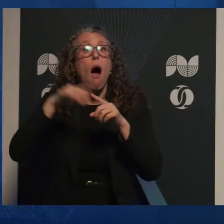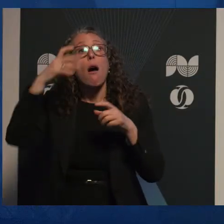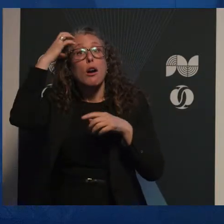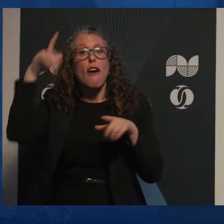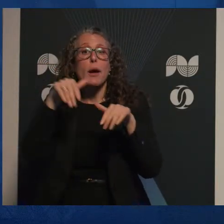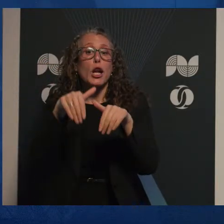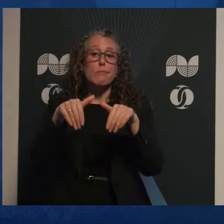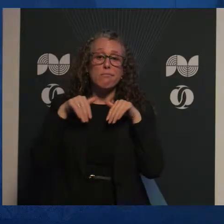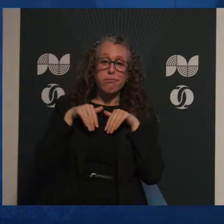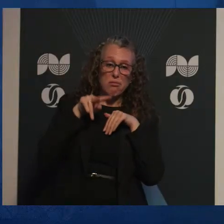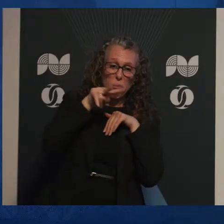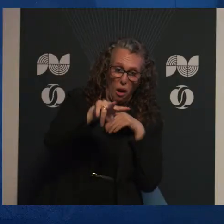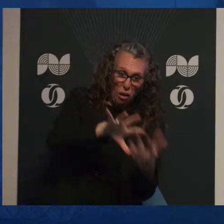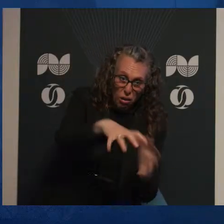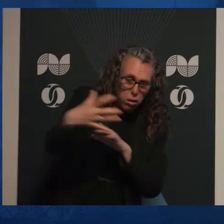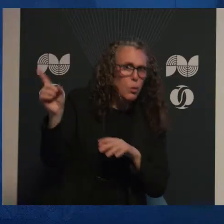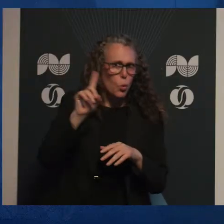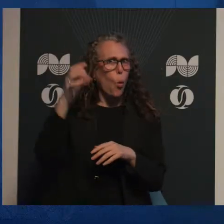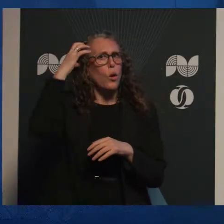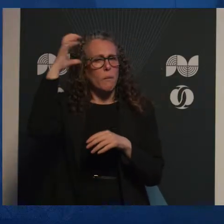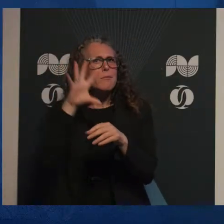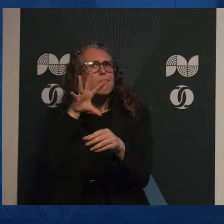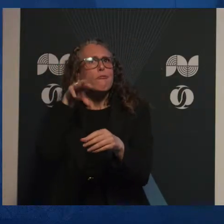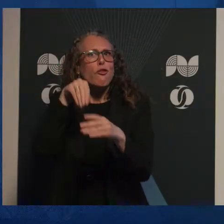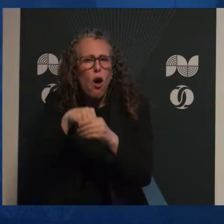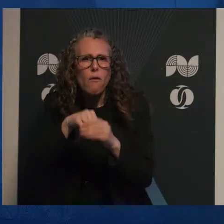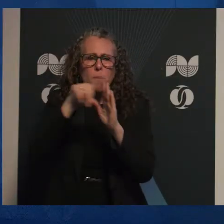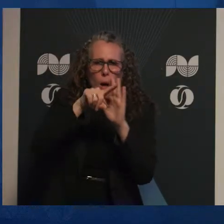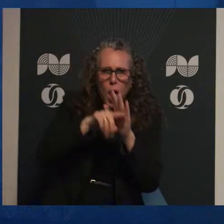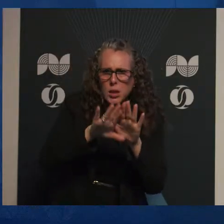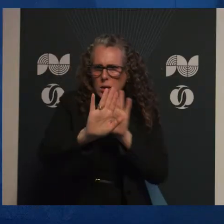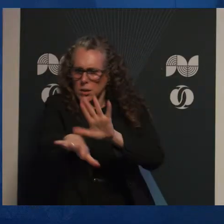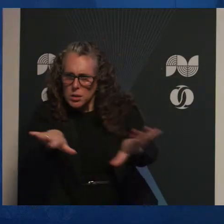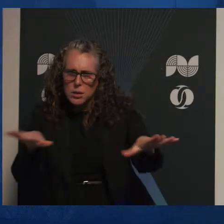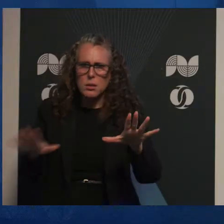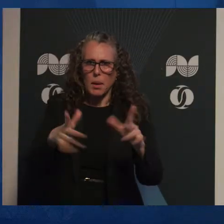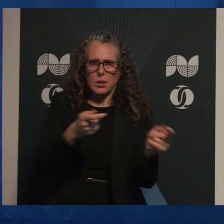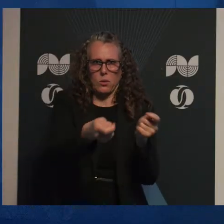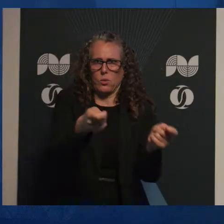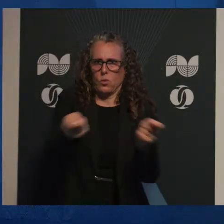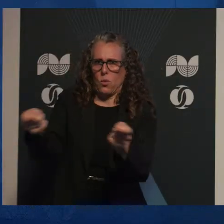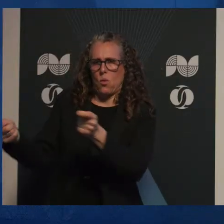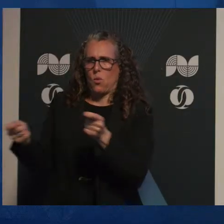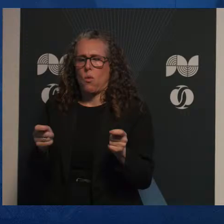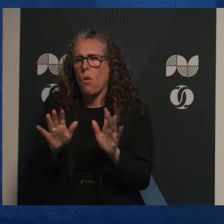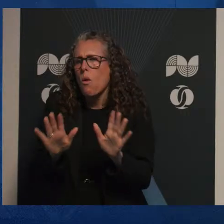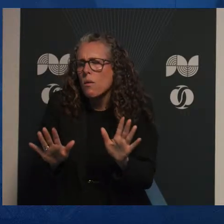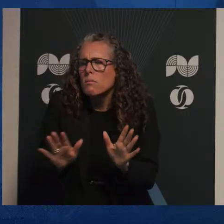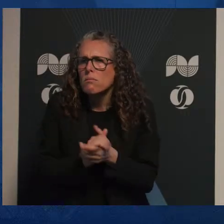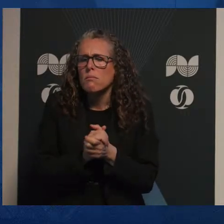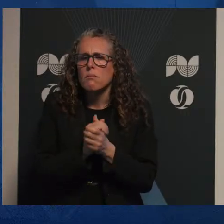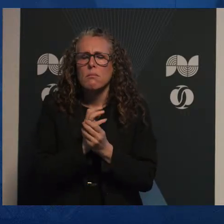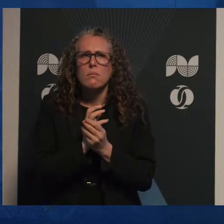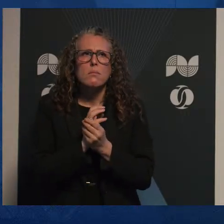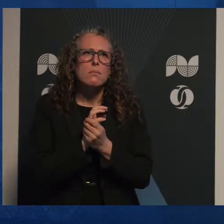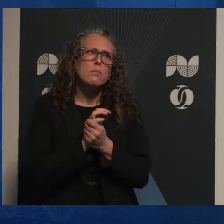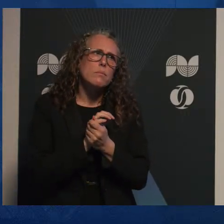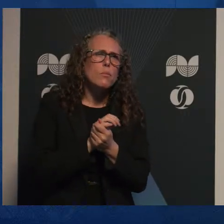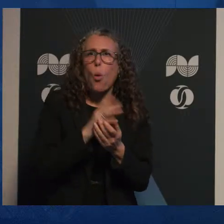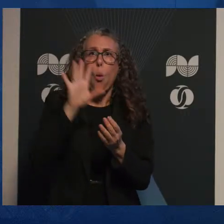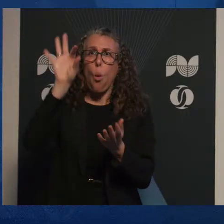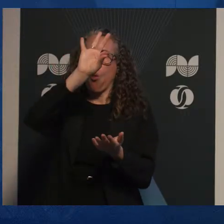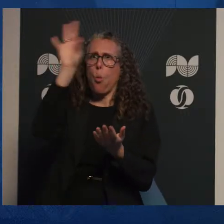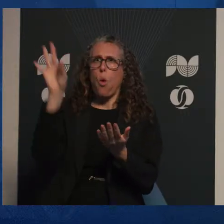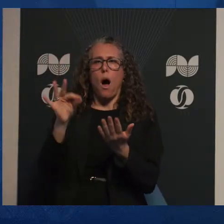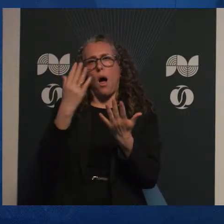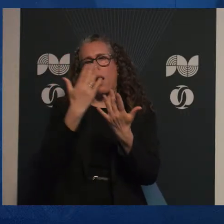failures, to prioritise important security concerns over economic concerns. A host of plausible reasons